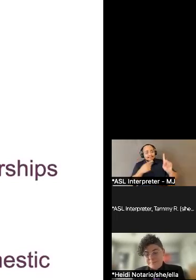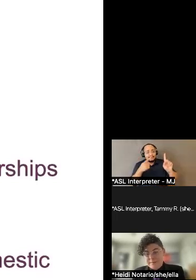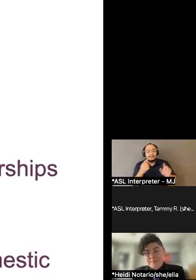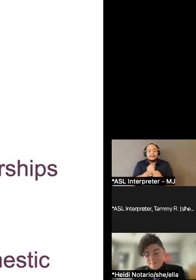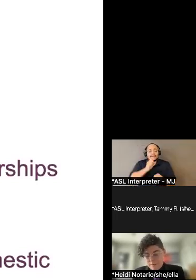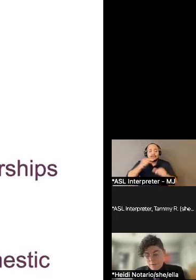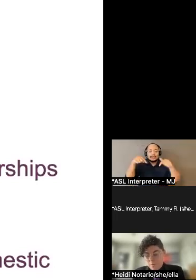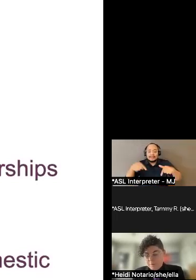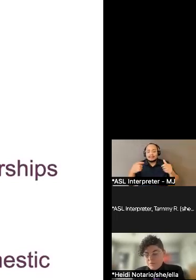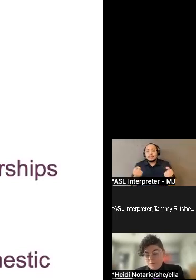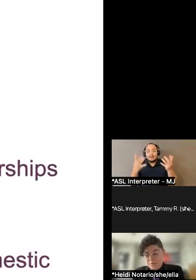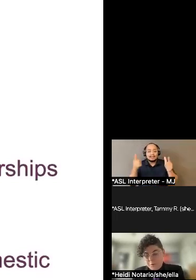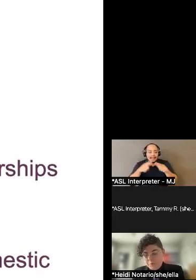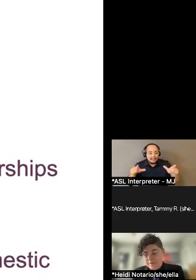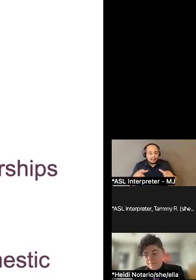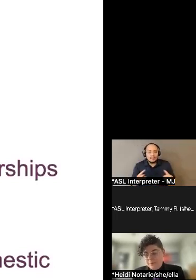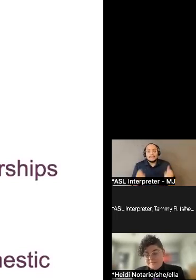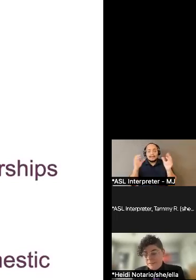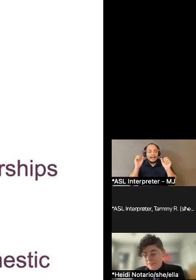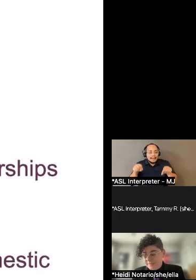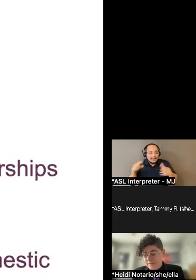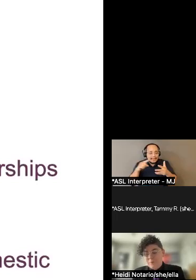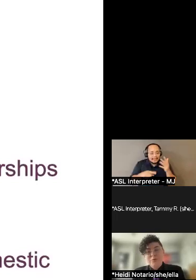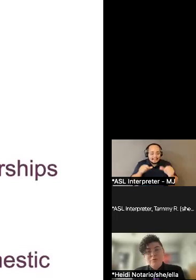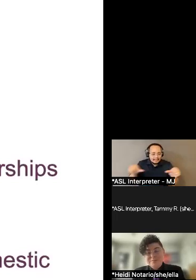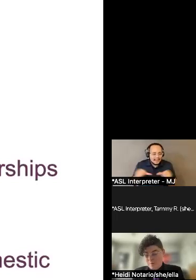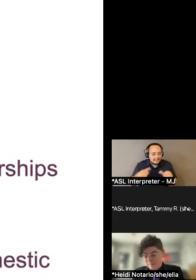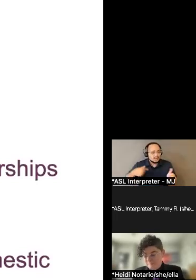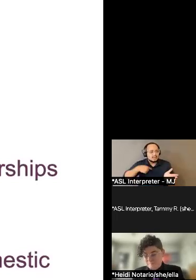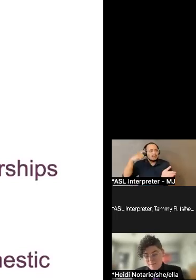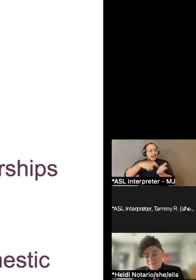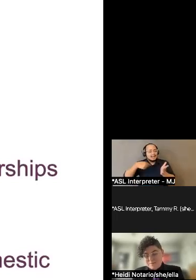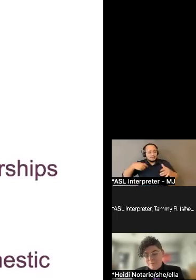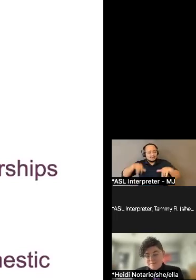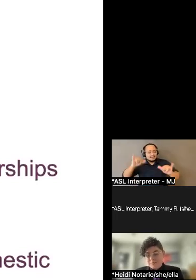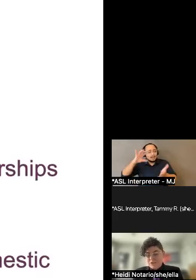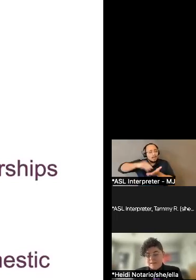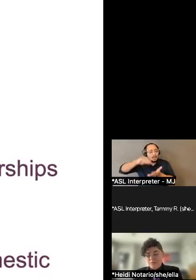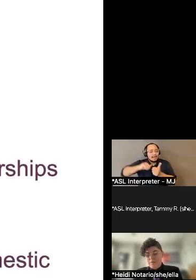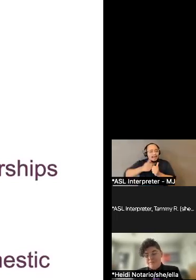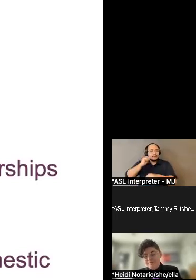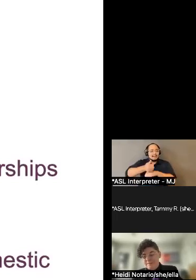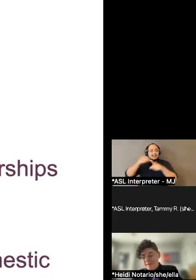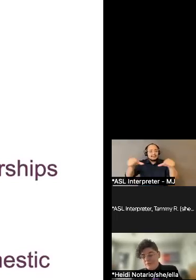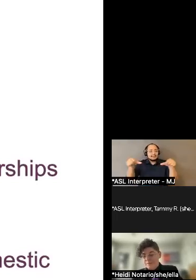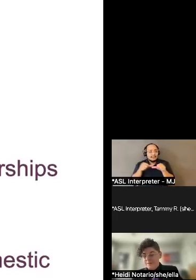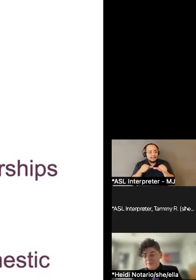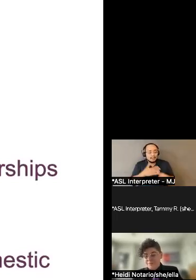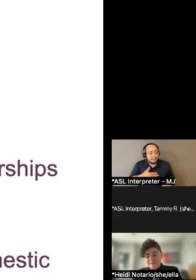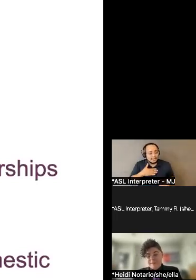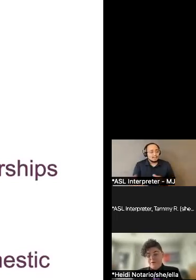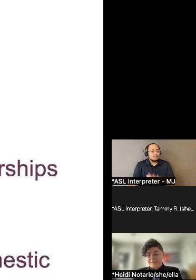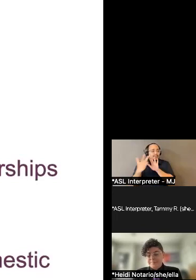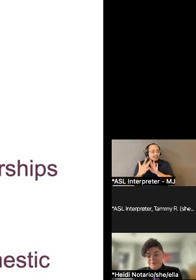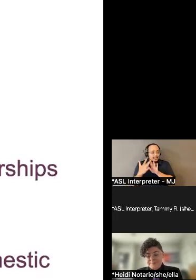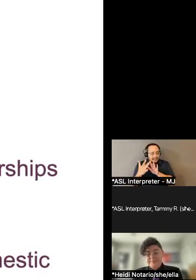ability space, we also know that we are still learning how to do this well. So please reach out to the event staff during the